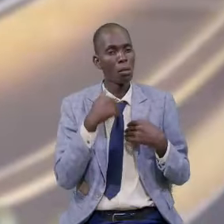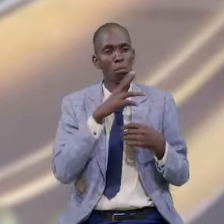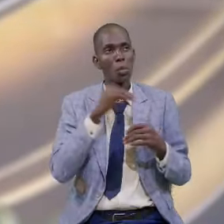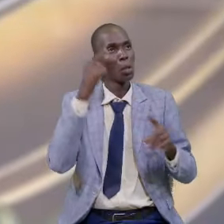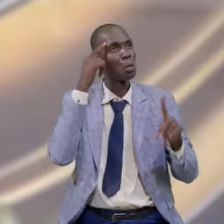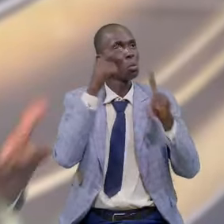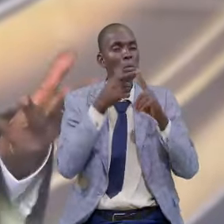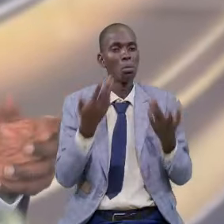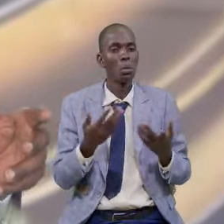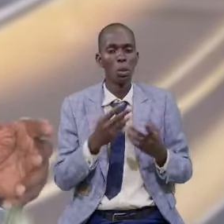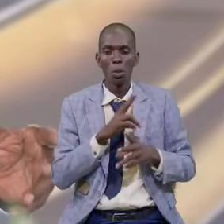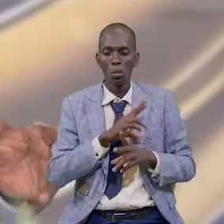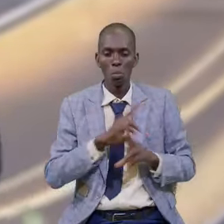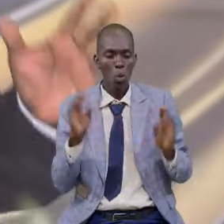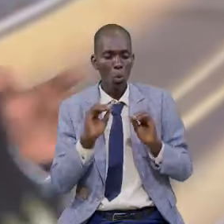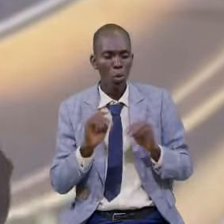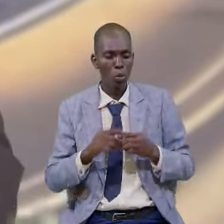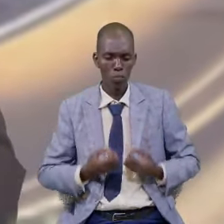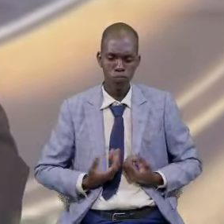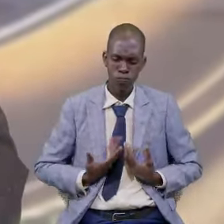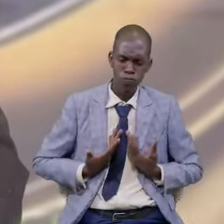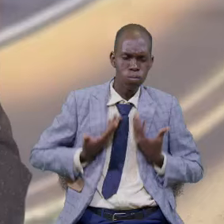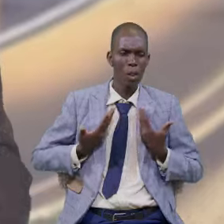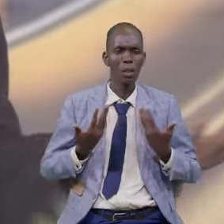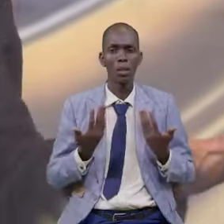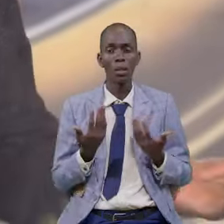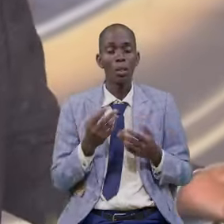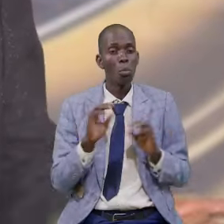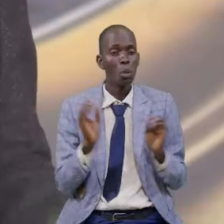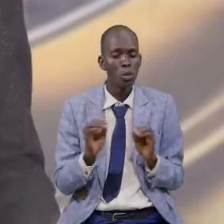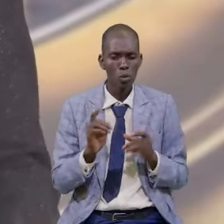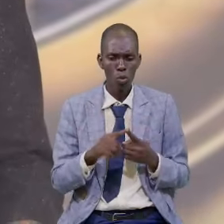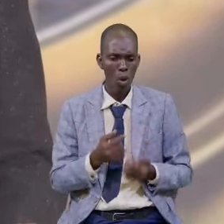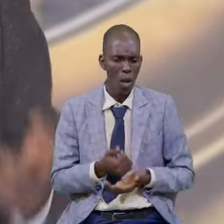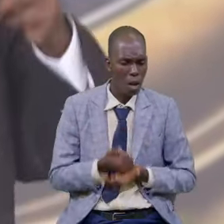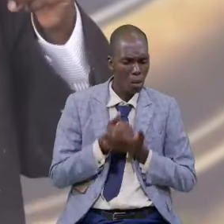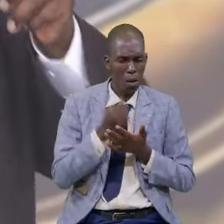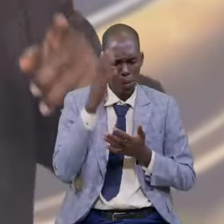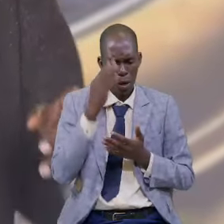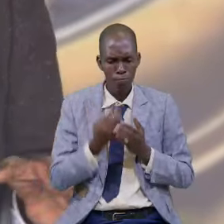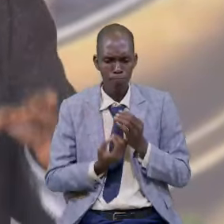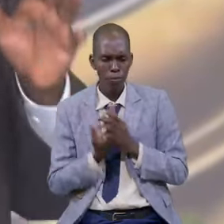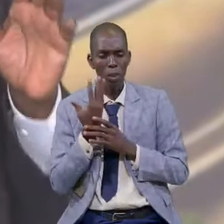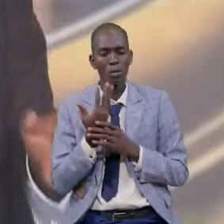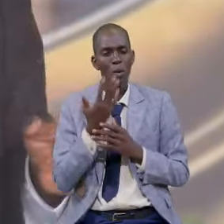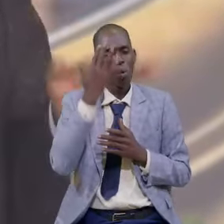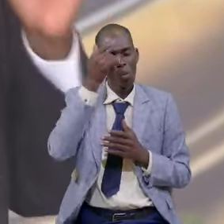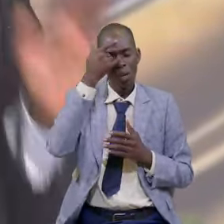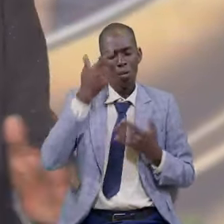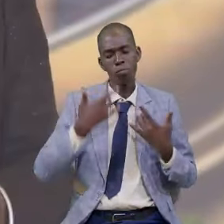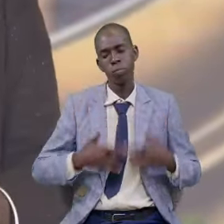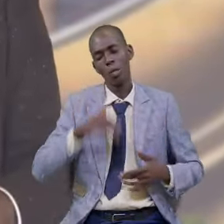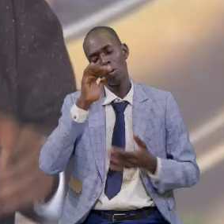him, nothing to spur him up, because the wife is gone. And research